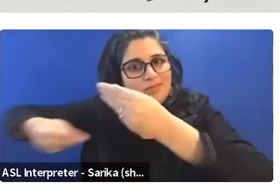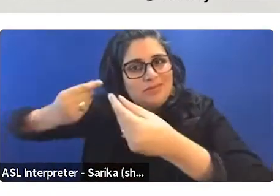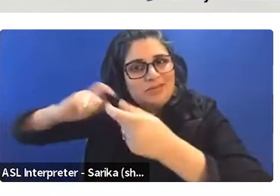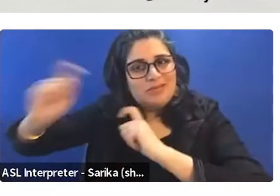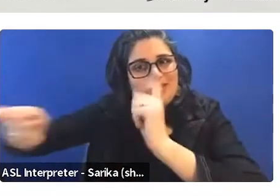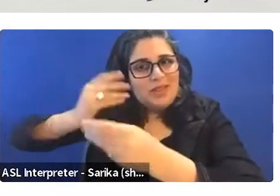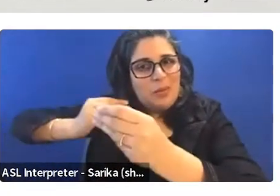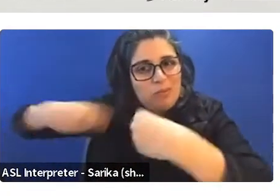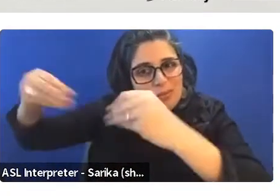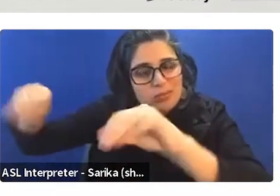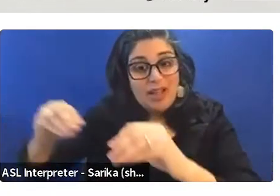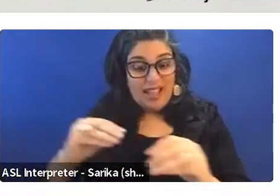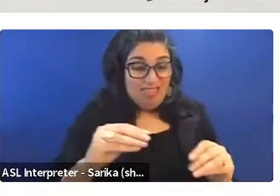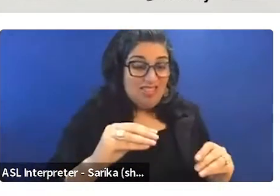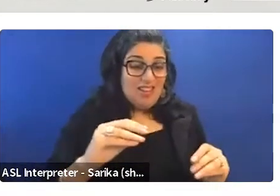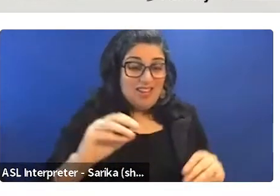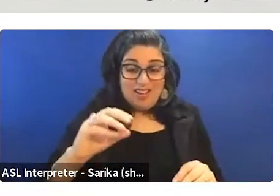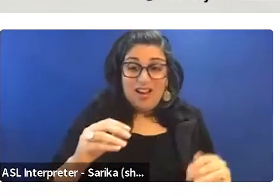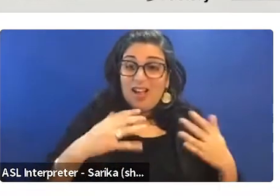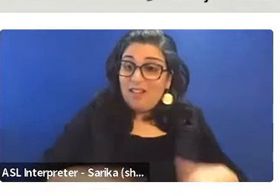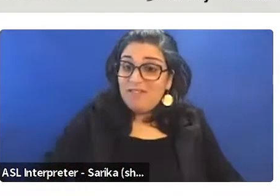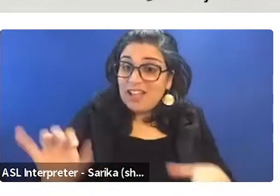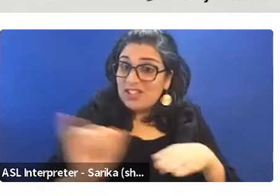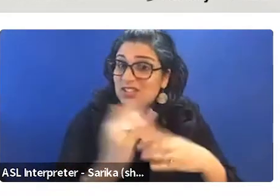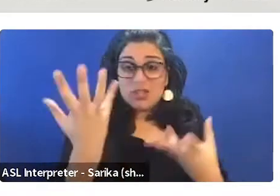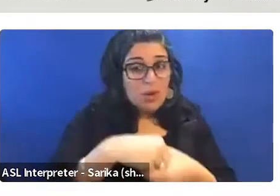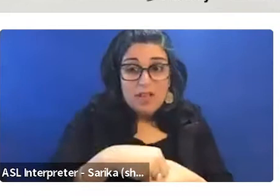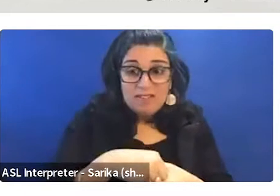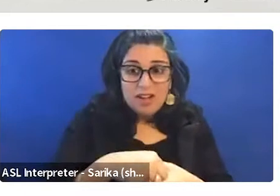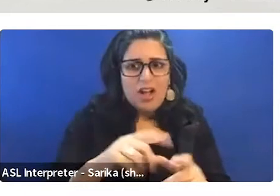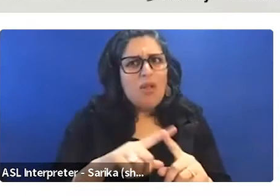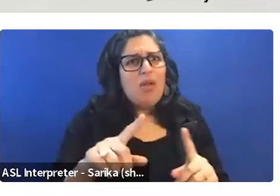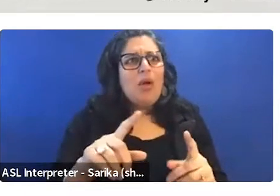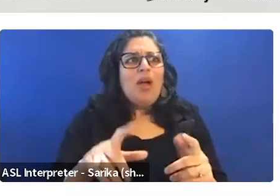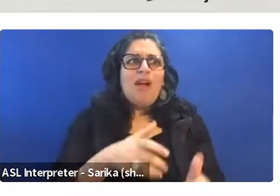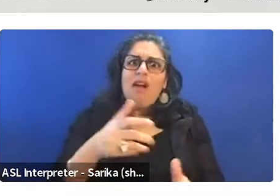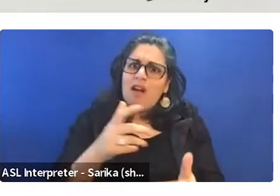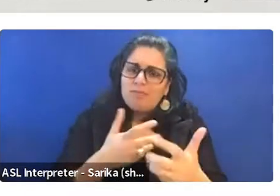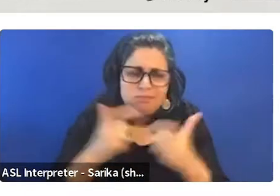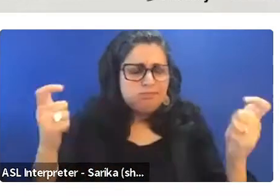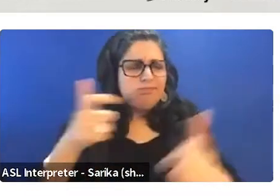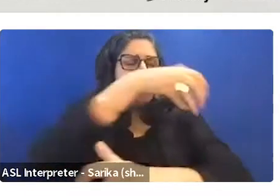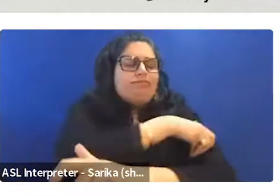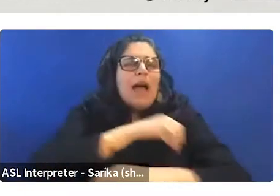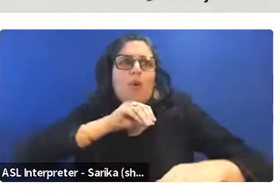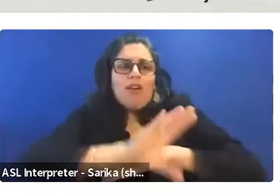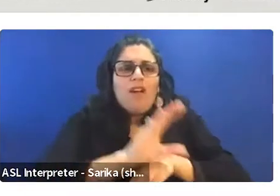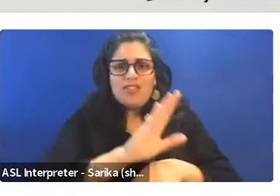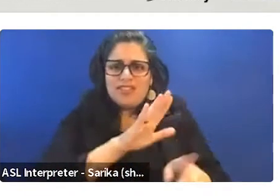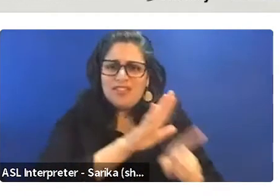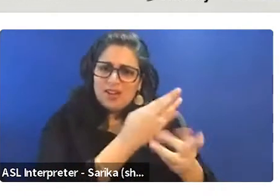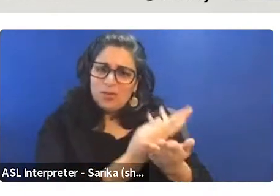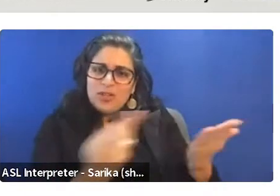want to be a part of this problem, can be a part of the solution, is incredibly influential and powerful in terms of the resources it has, but